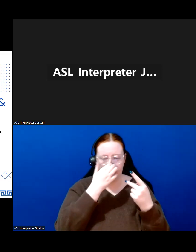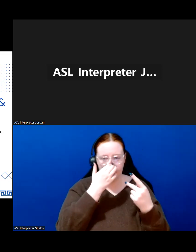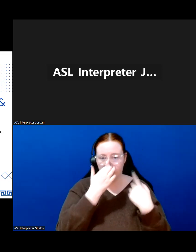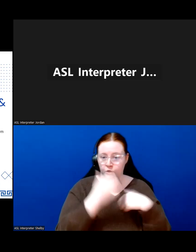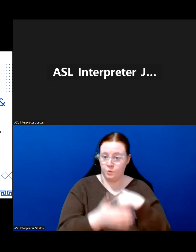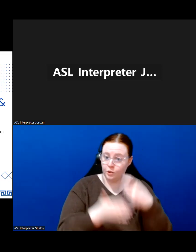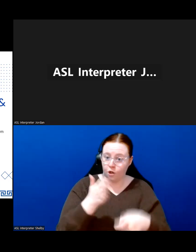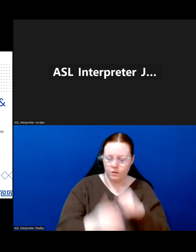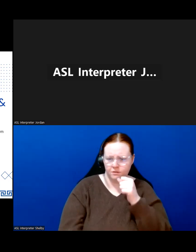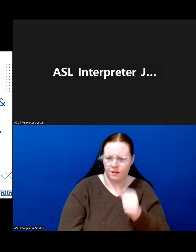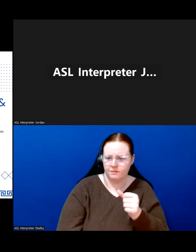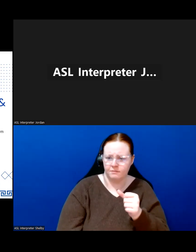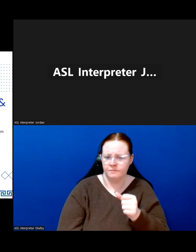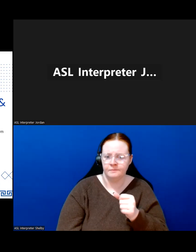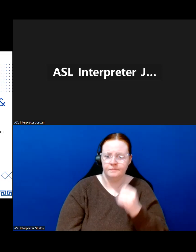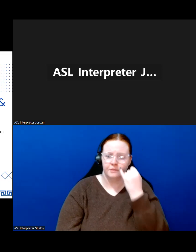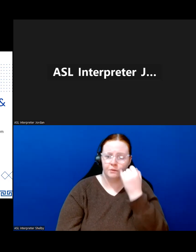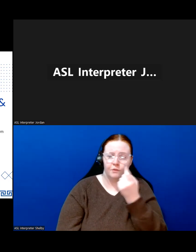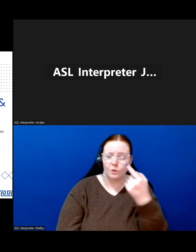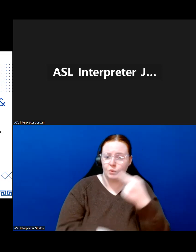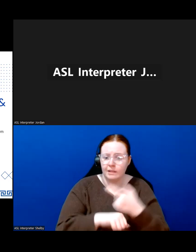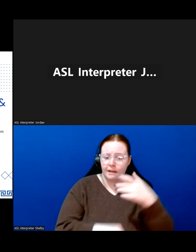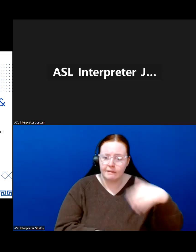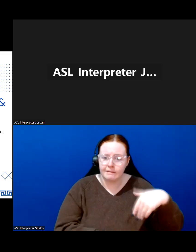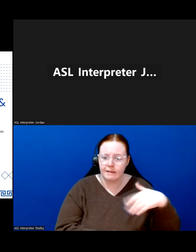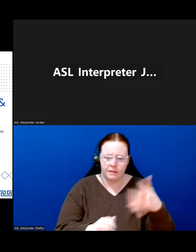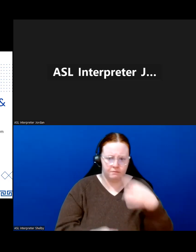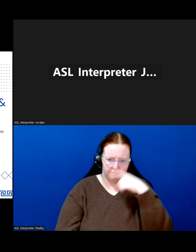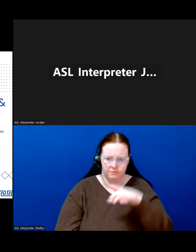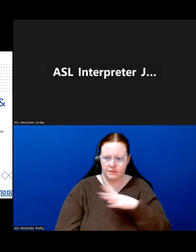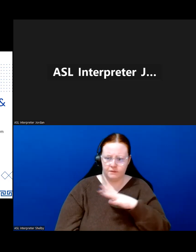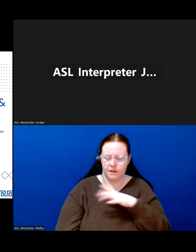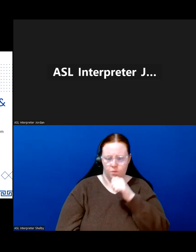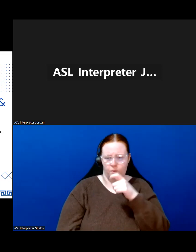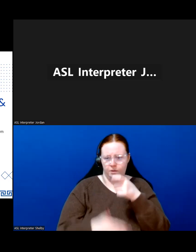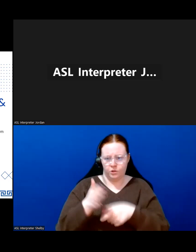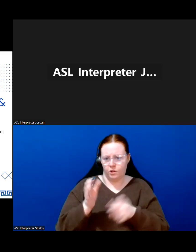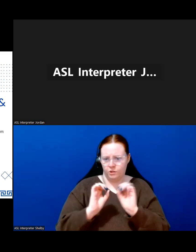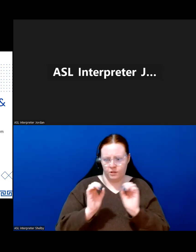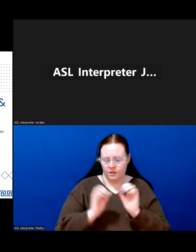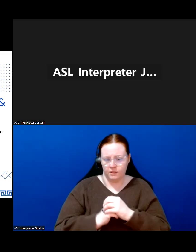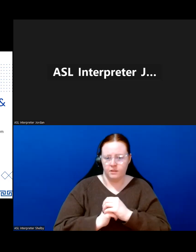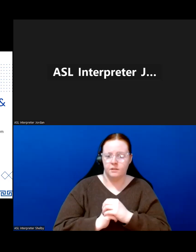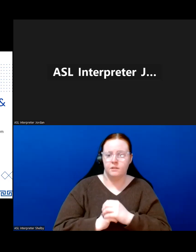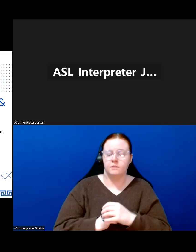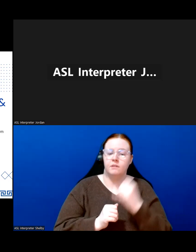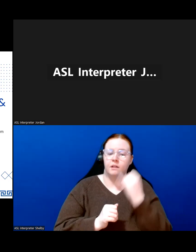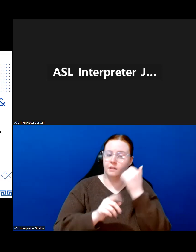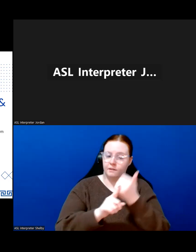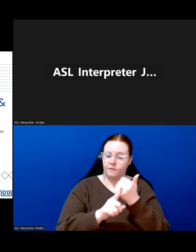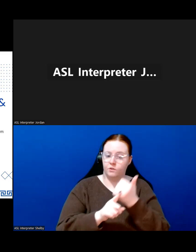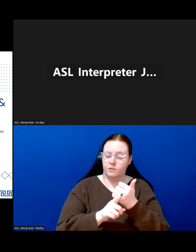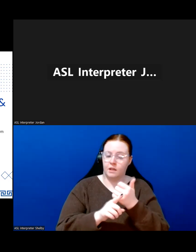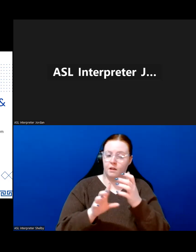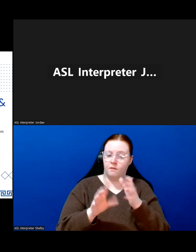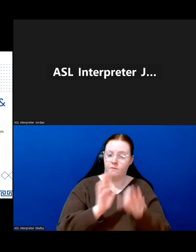like you don't have to worry about if like you're a little bit late sending the book back. And if you're doing the system-wide hold, so like